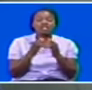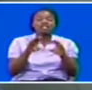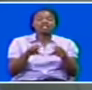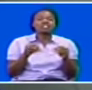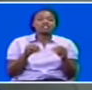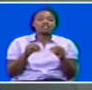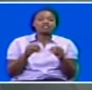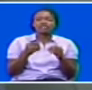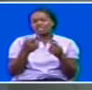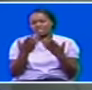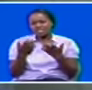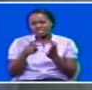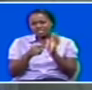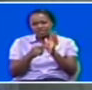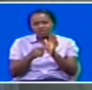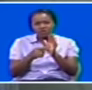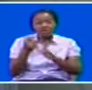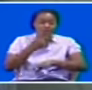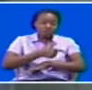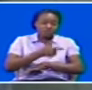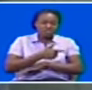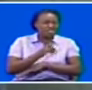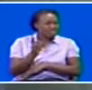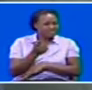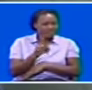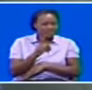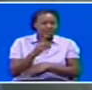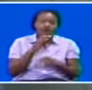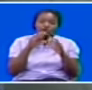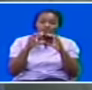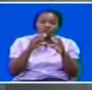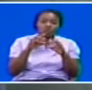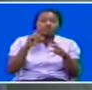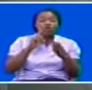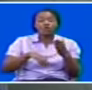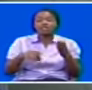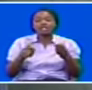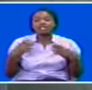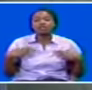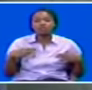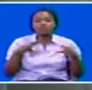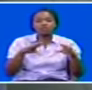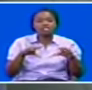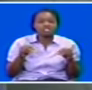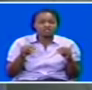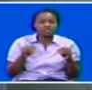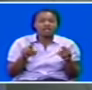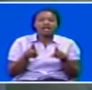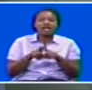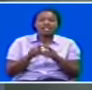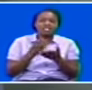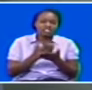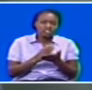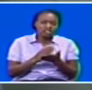petroleum. There is no such limitation on what other people can receive as revenue share from